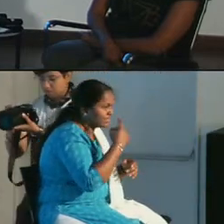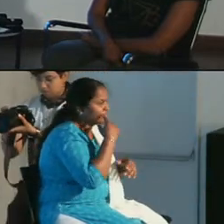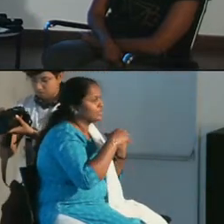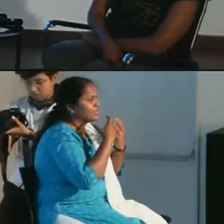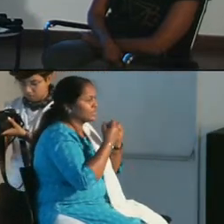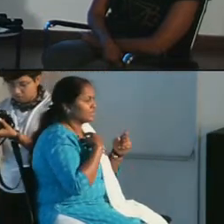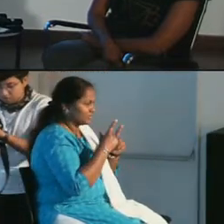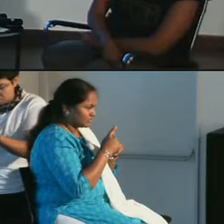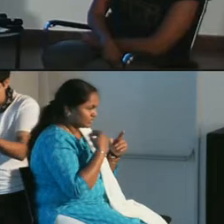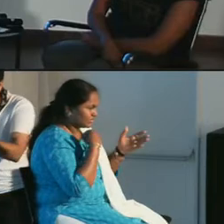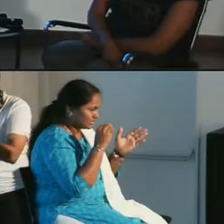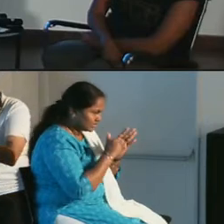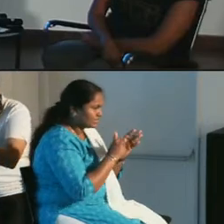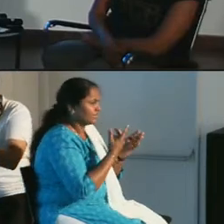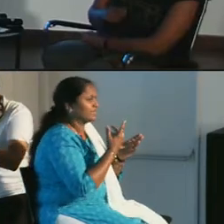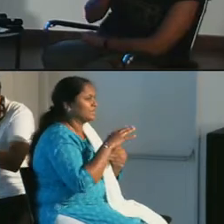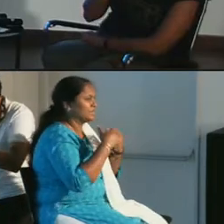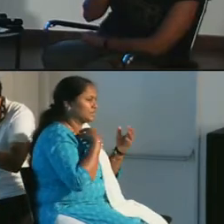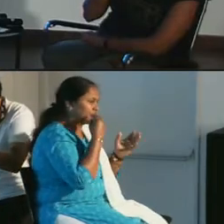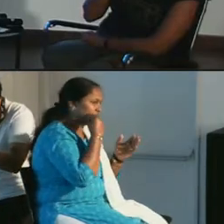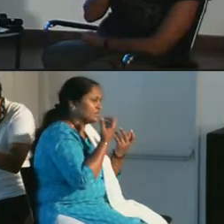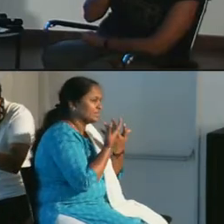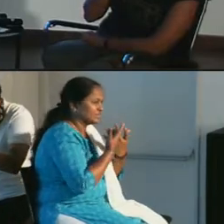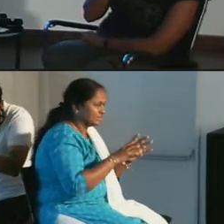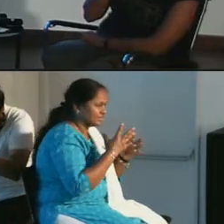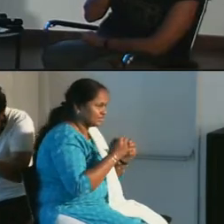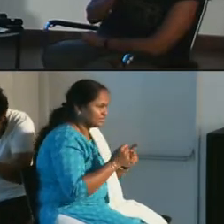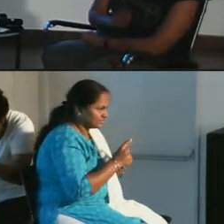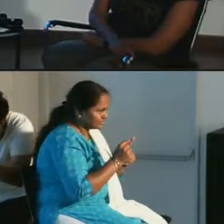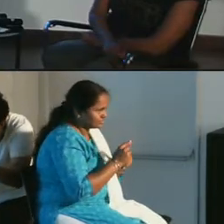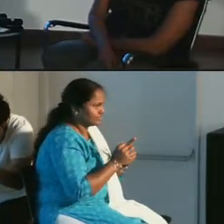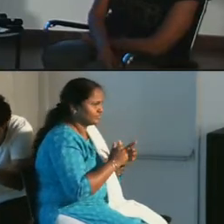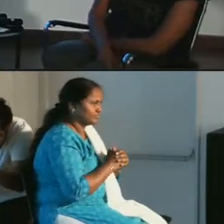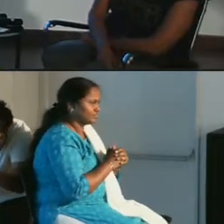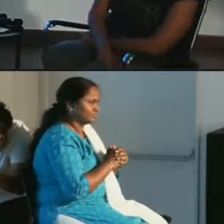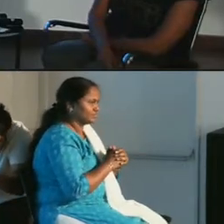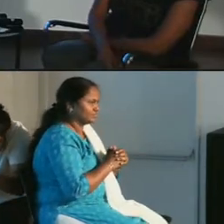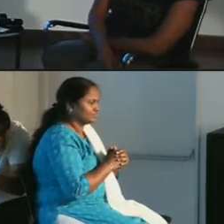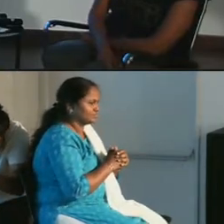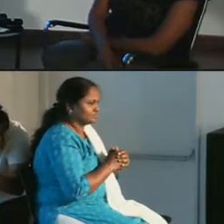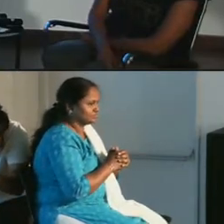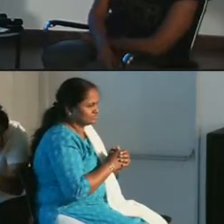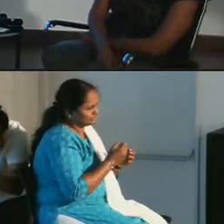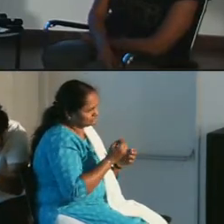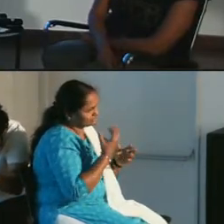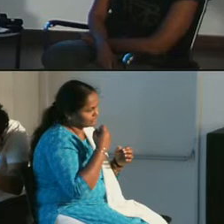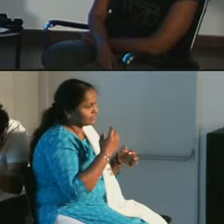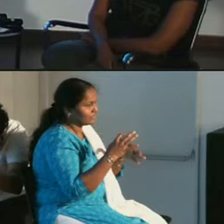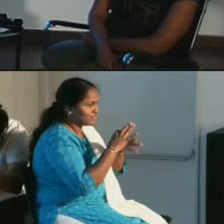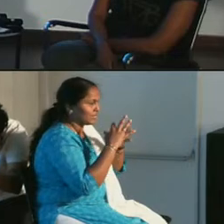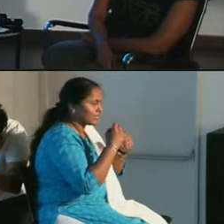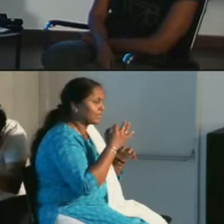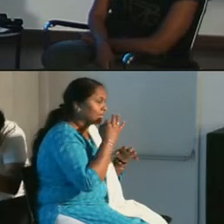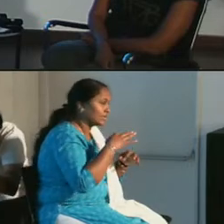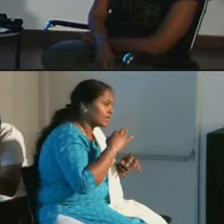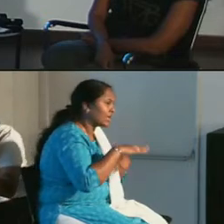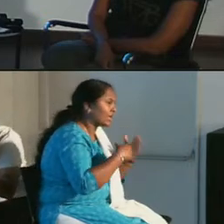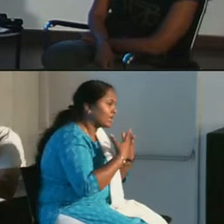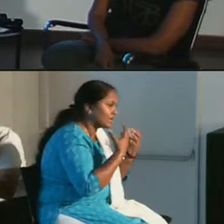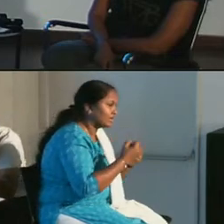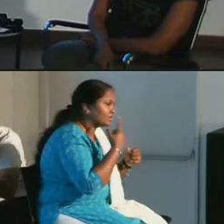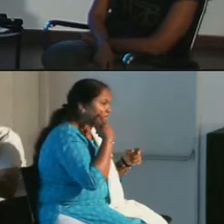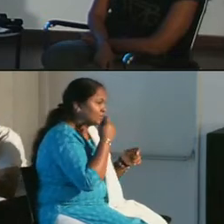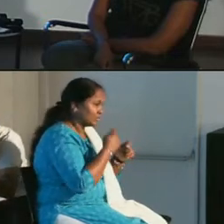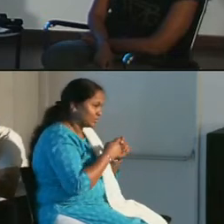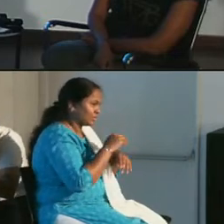azadi ki or jahan dar bhaag gaya hum so. So it is, and the commitment really is about, you know,